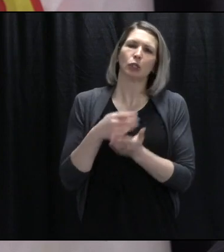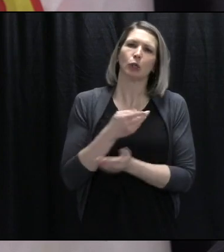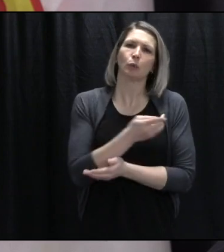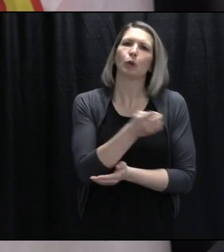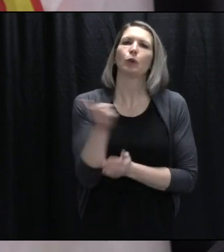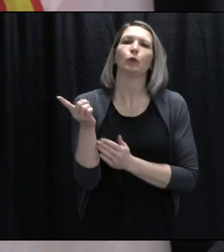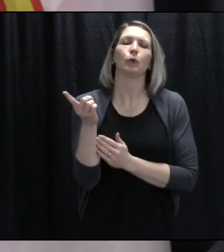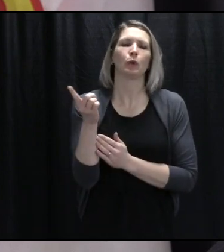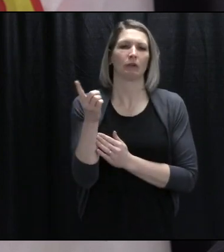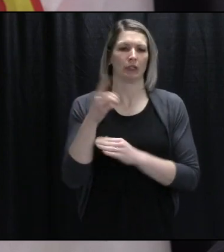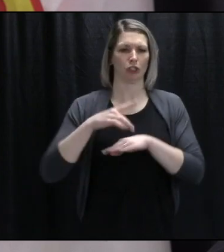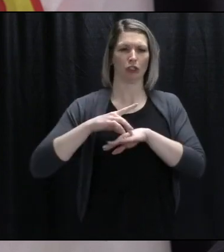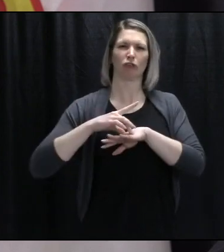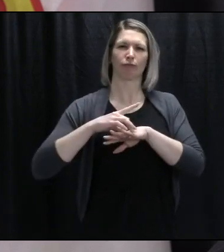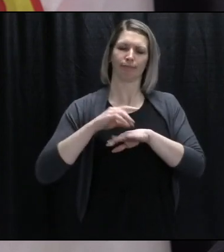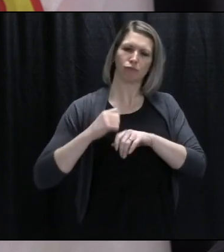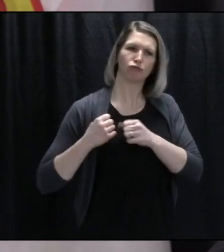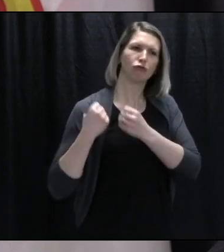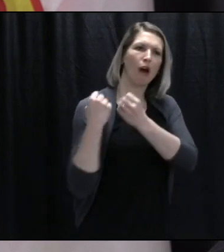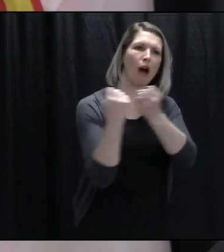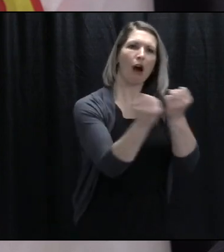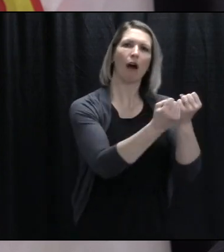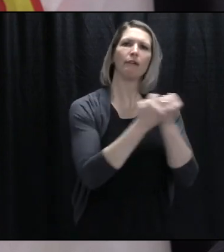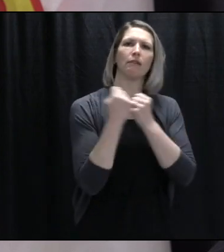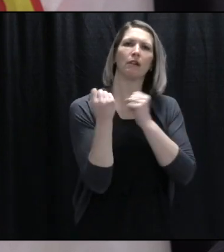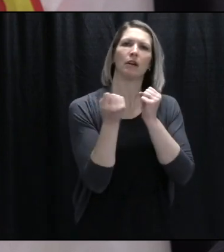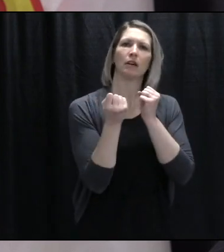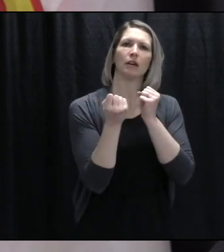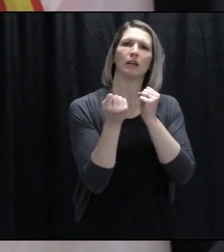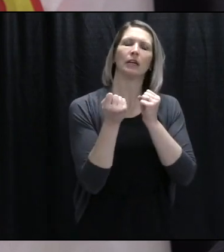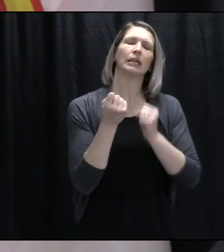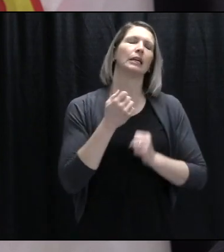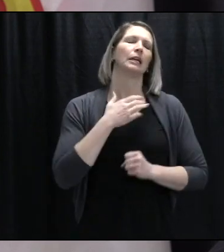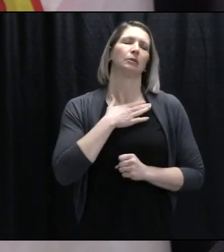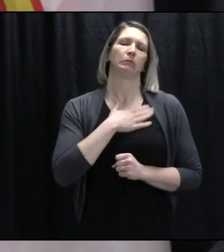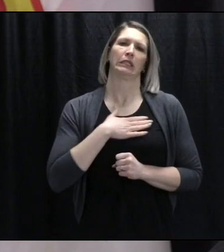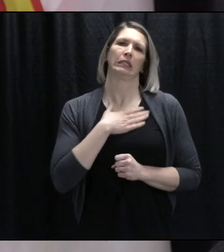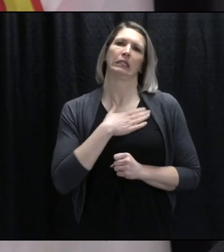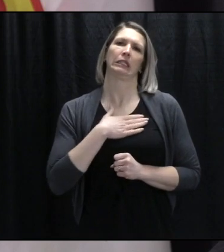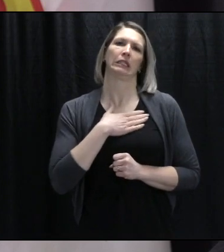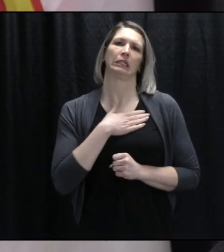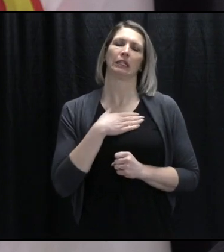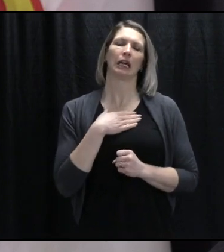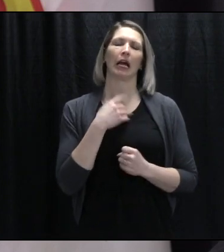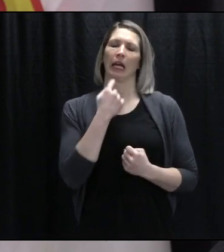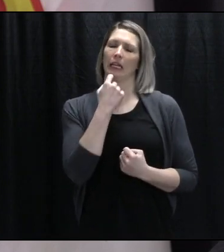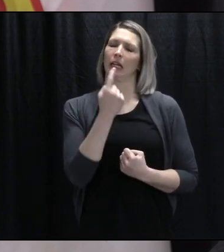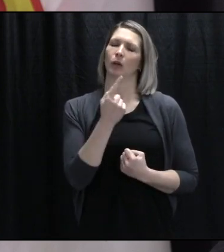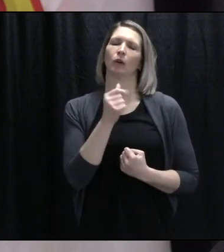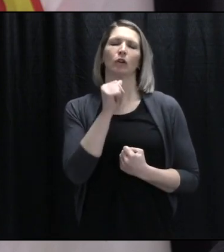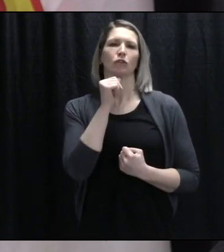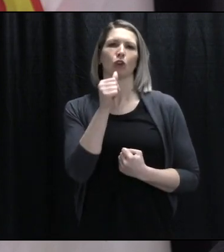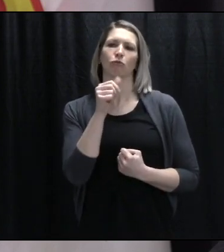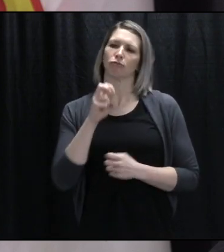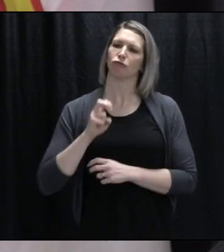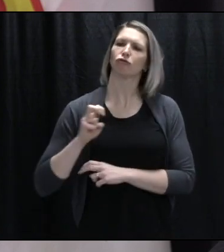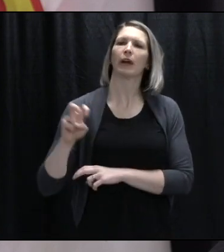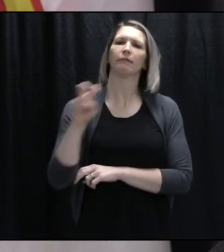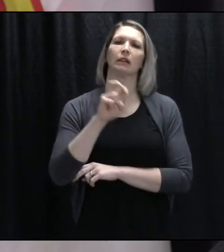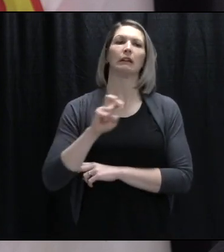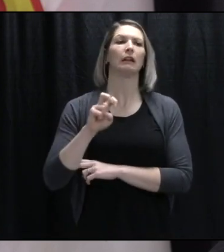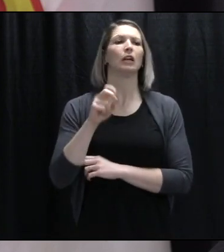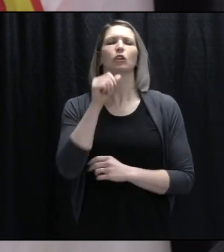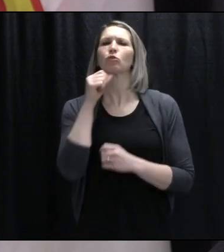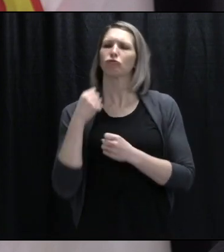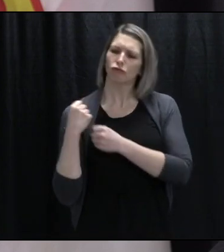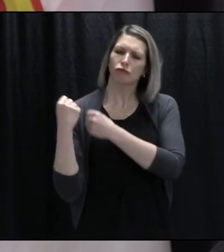But we're telling you, do not travel unless it's completely, absolutely necessary. This